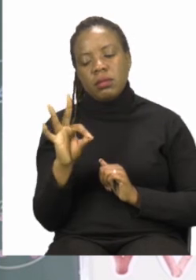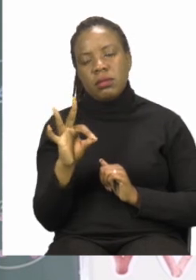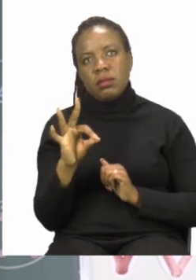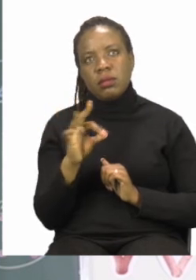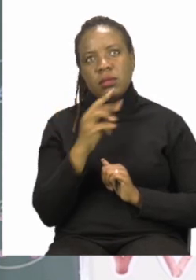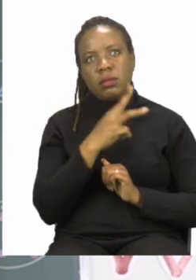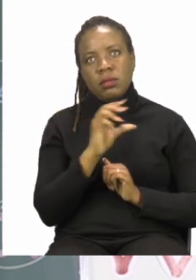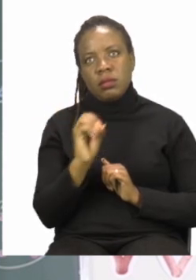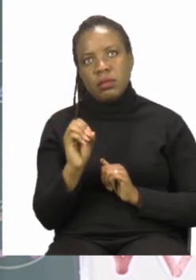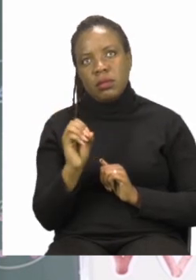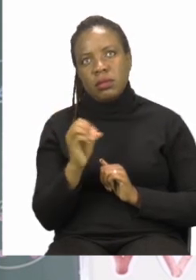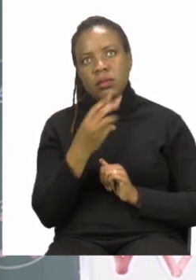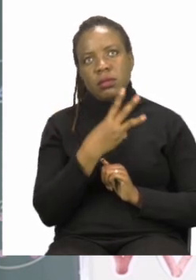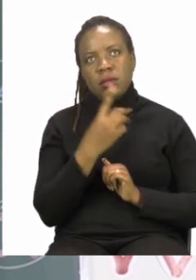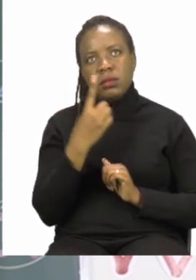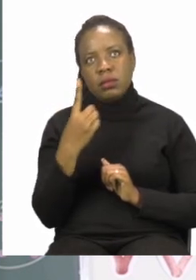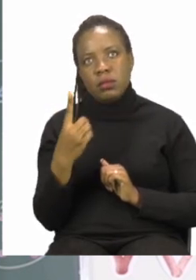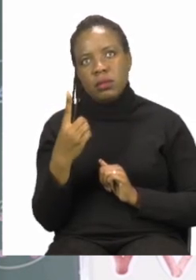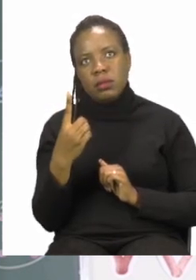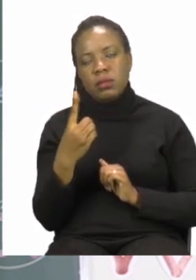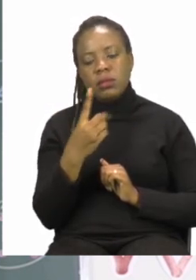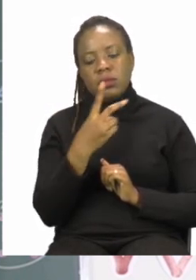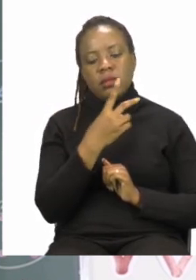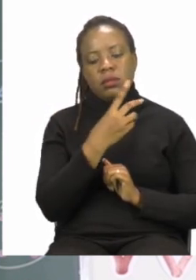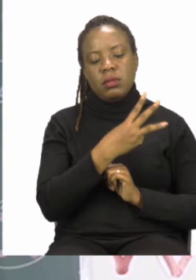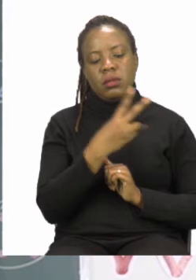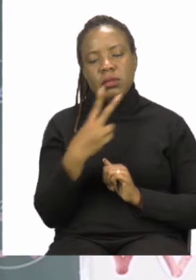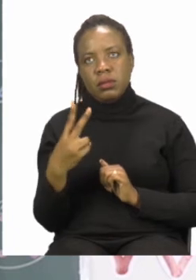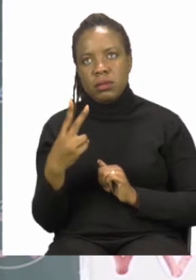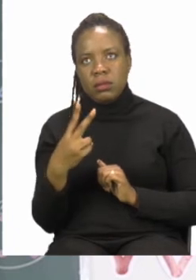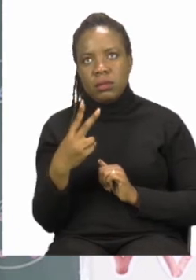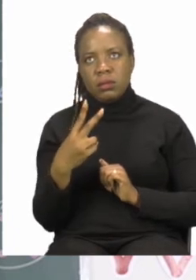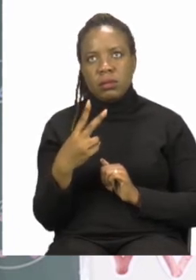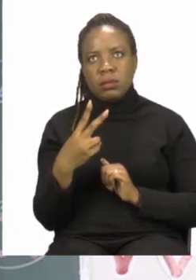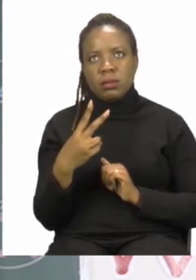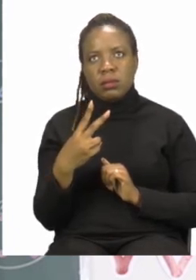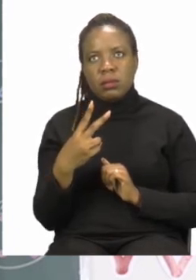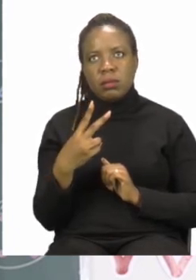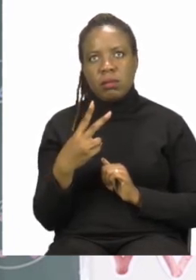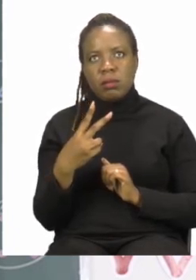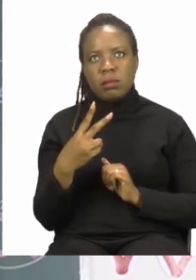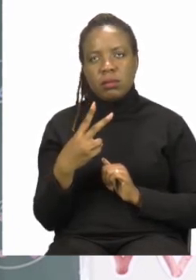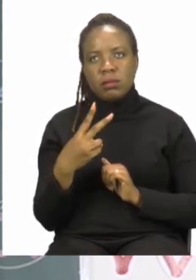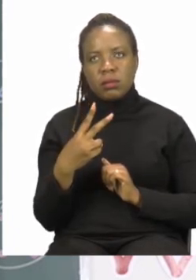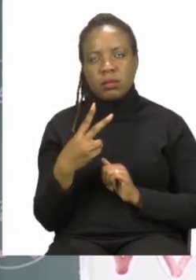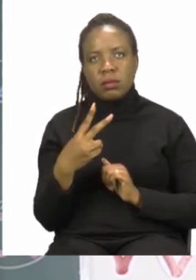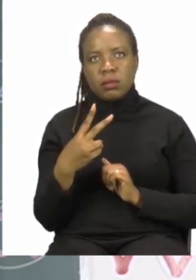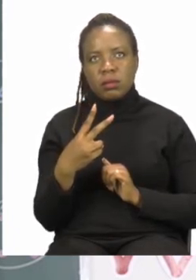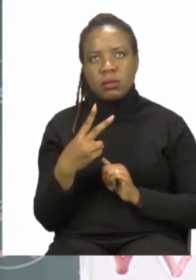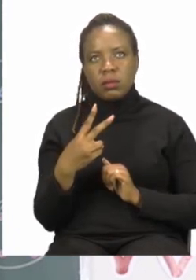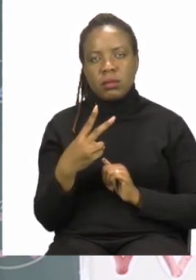29, 30, 31, 32. Now we're going to count the last 4.